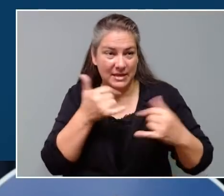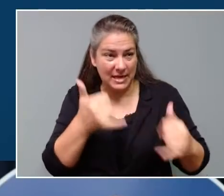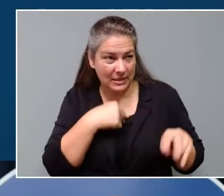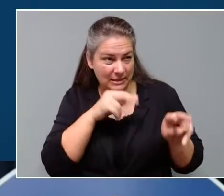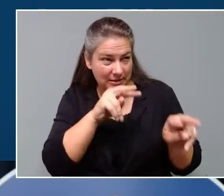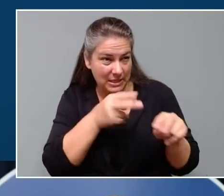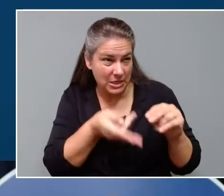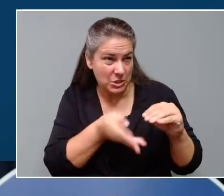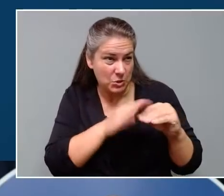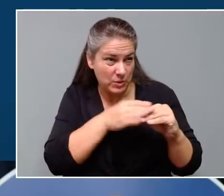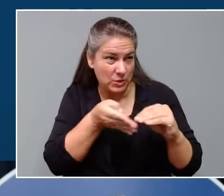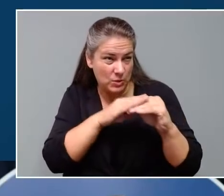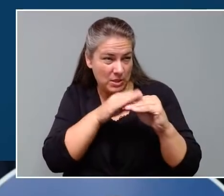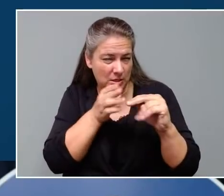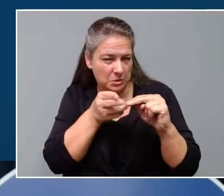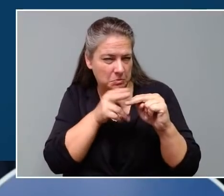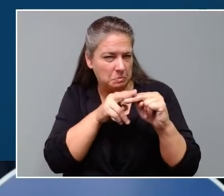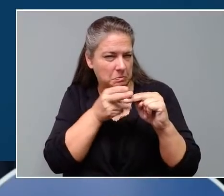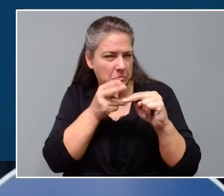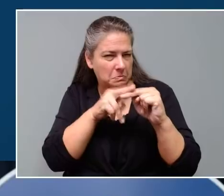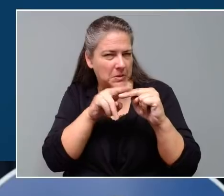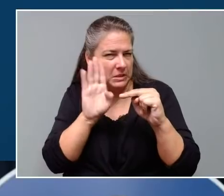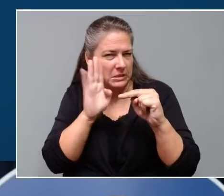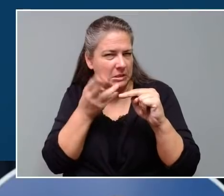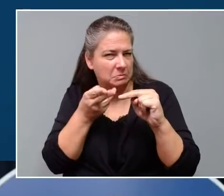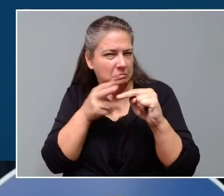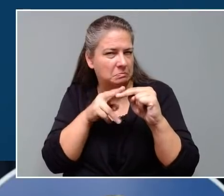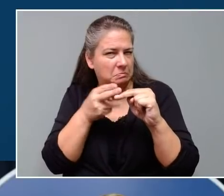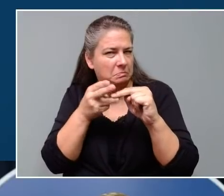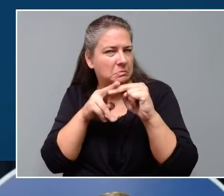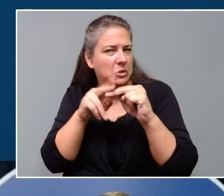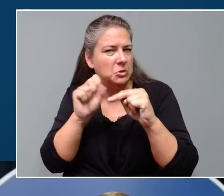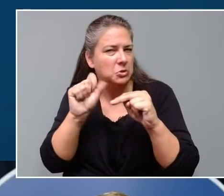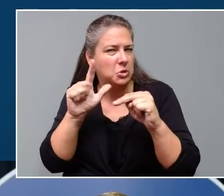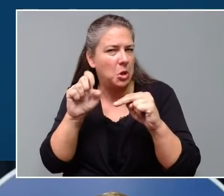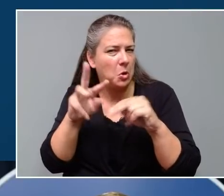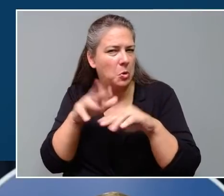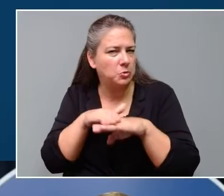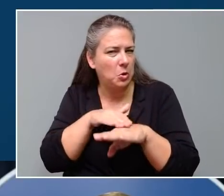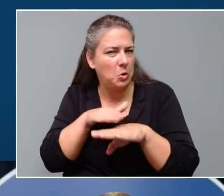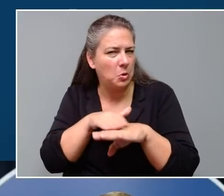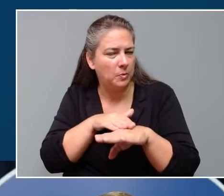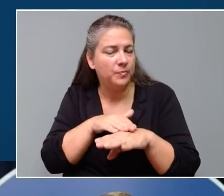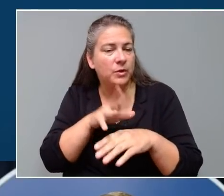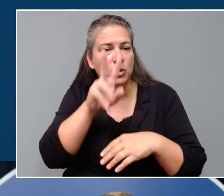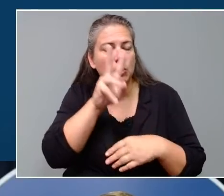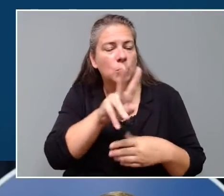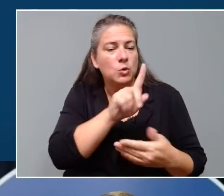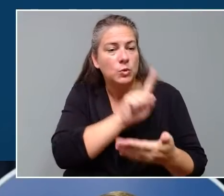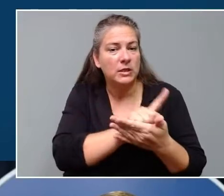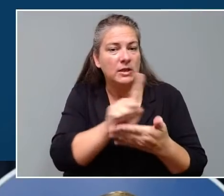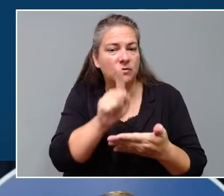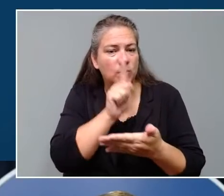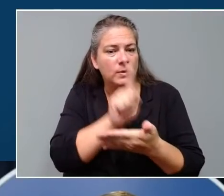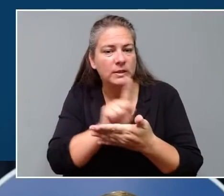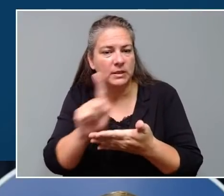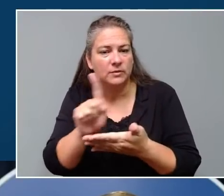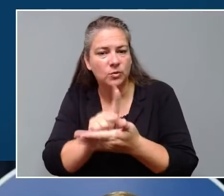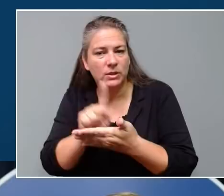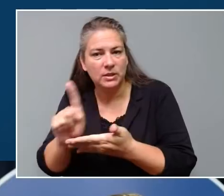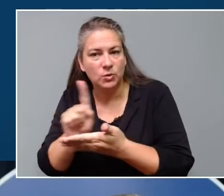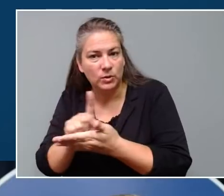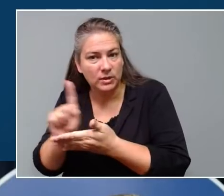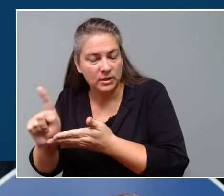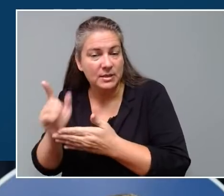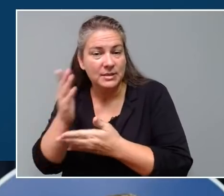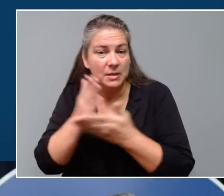look at the positivity rate as well. As you can see, week over week, even though we had some days last